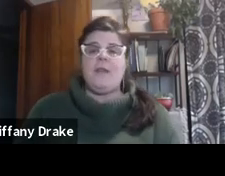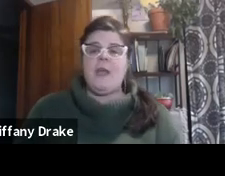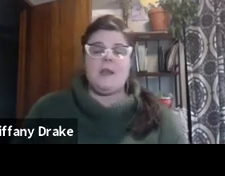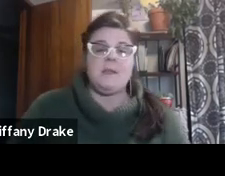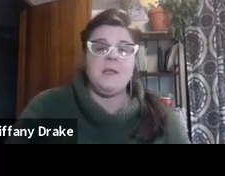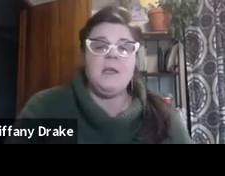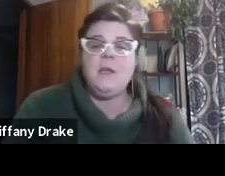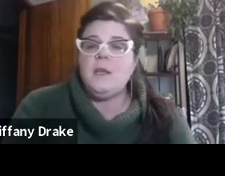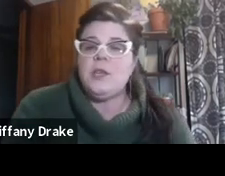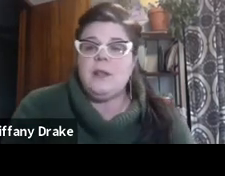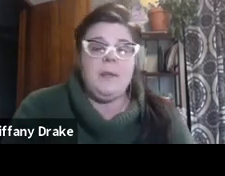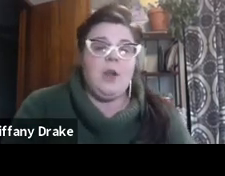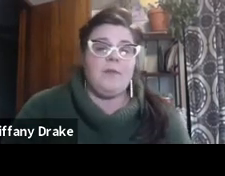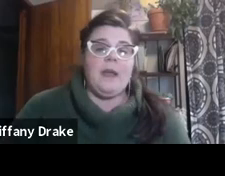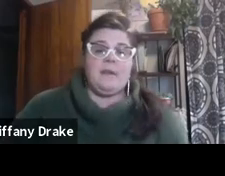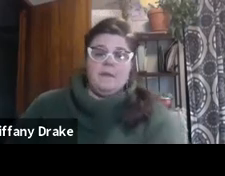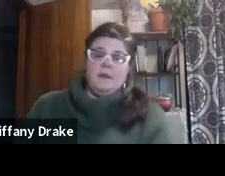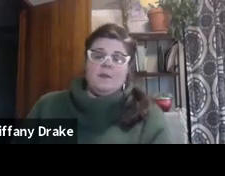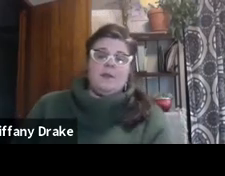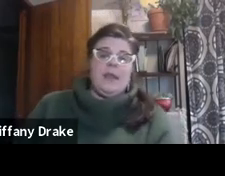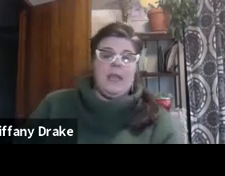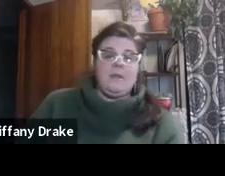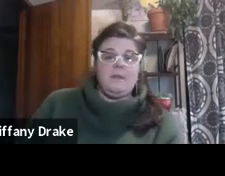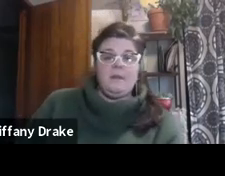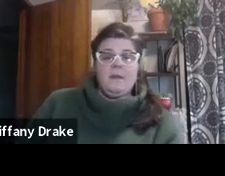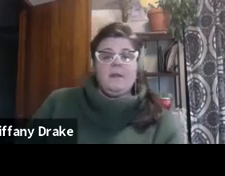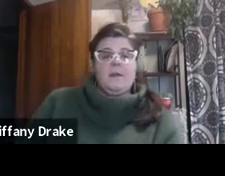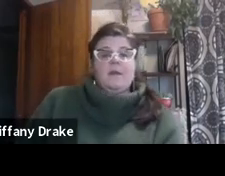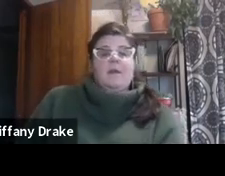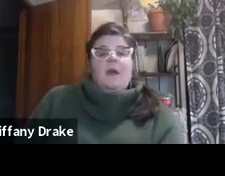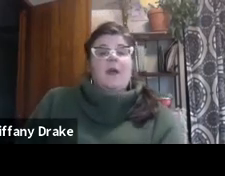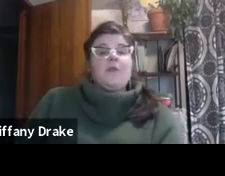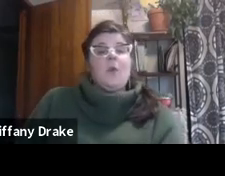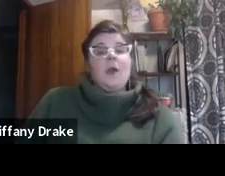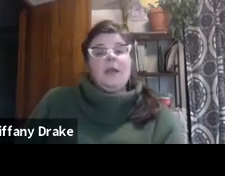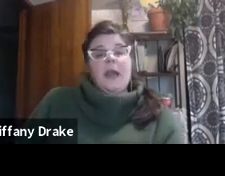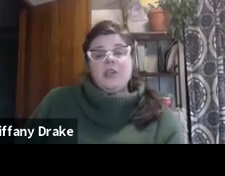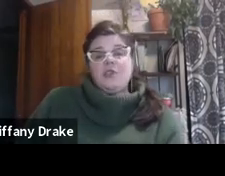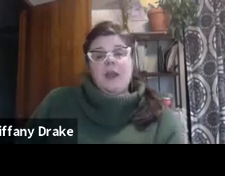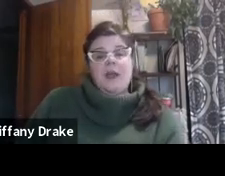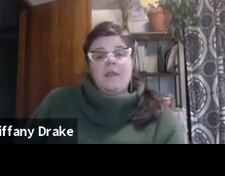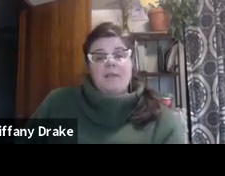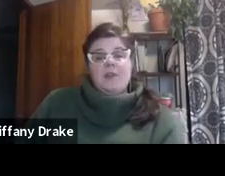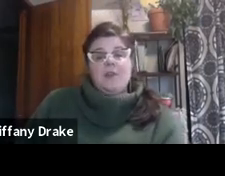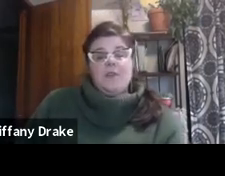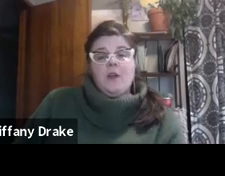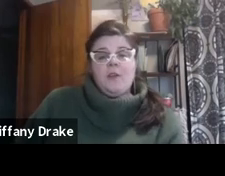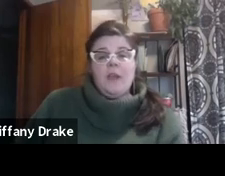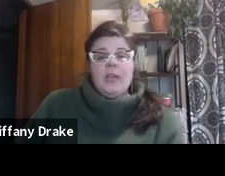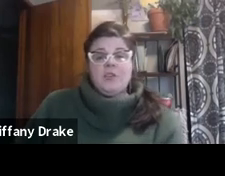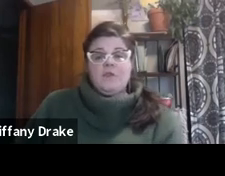that at the end. She can let me know if that's the case. So 1 in 8 juvenile